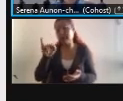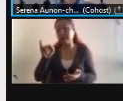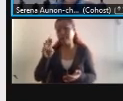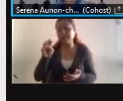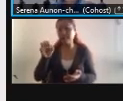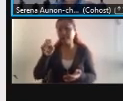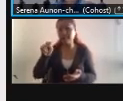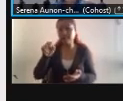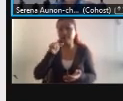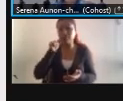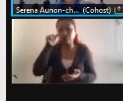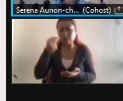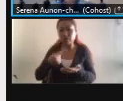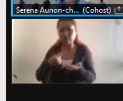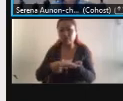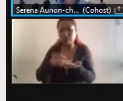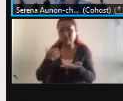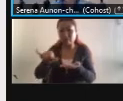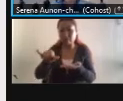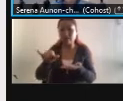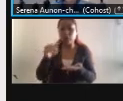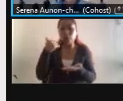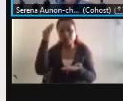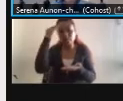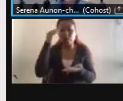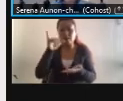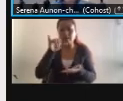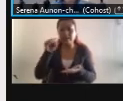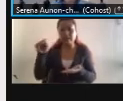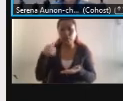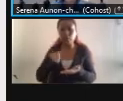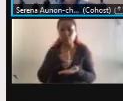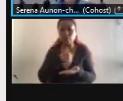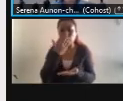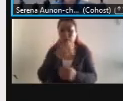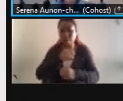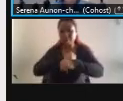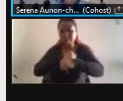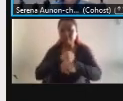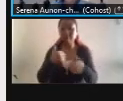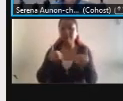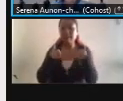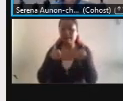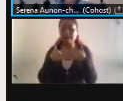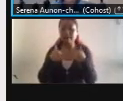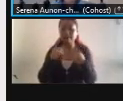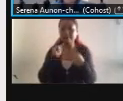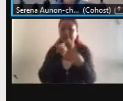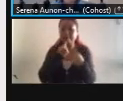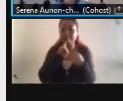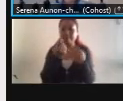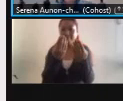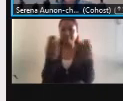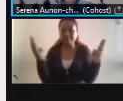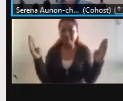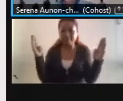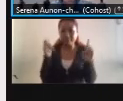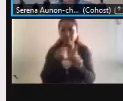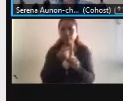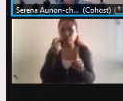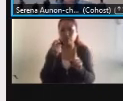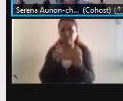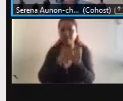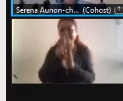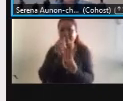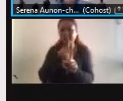We know on board the ISS, we are very well protected. You've got tremendous shielding from the vehicle itself. You are